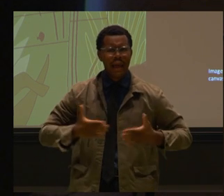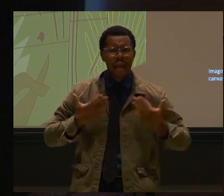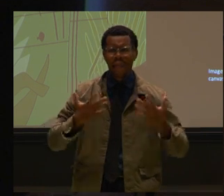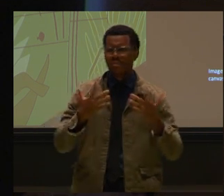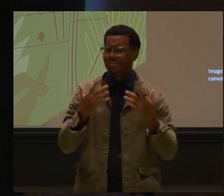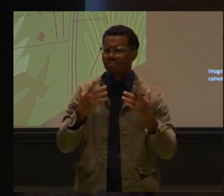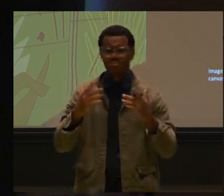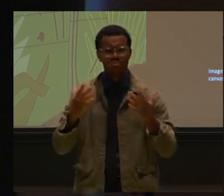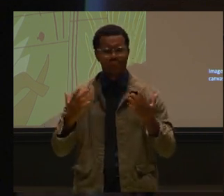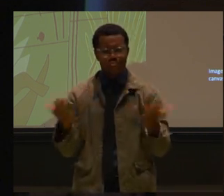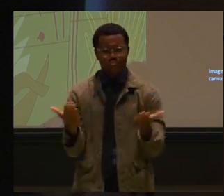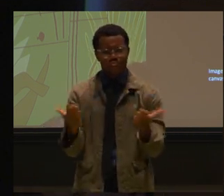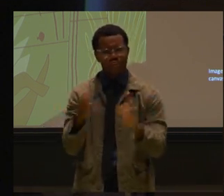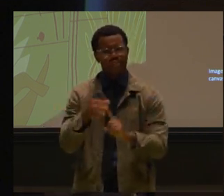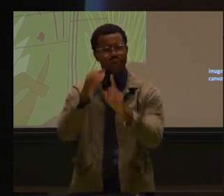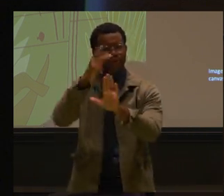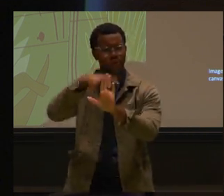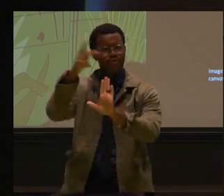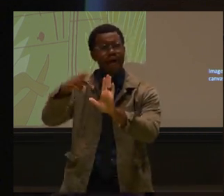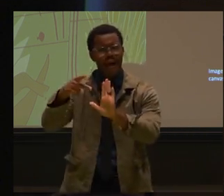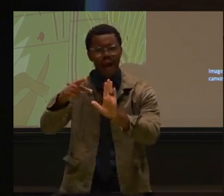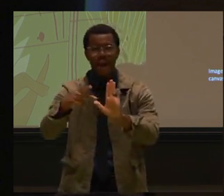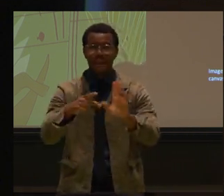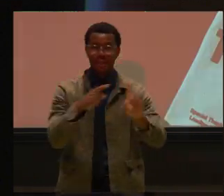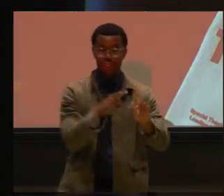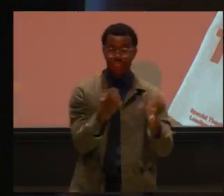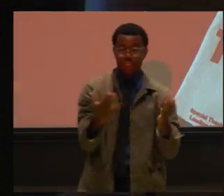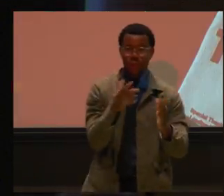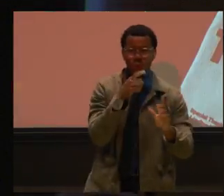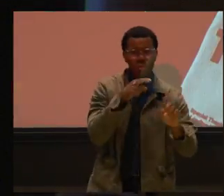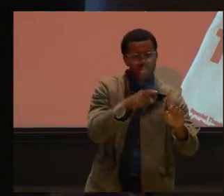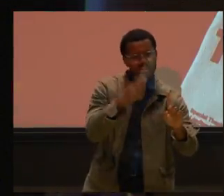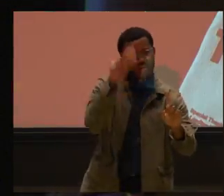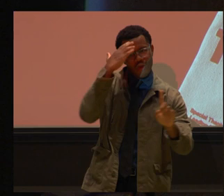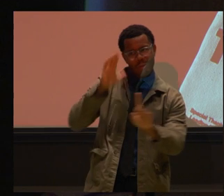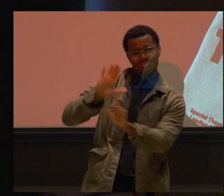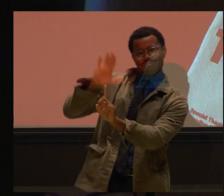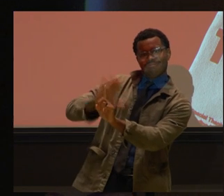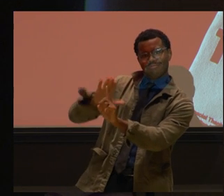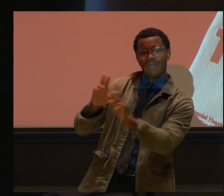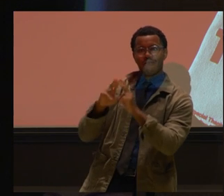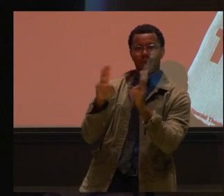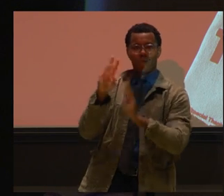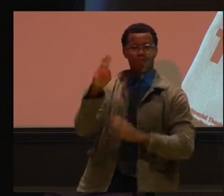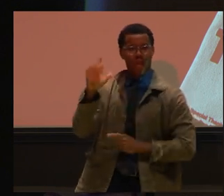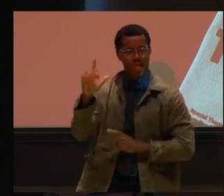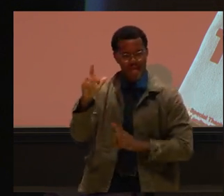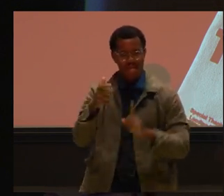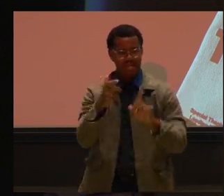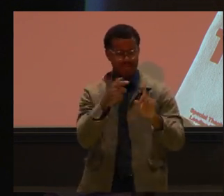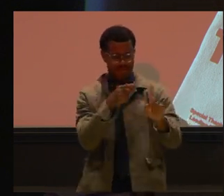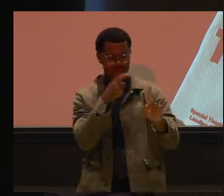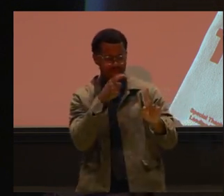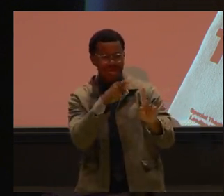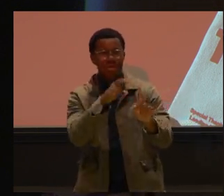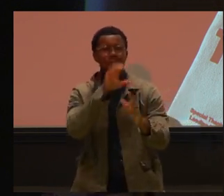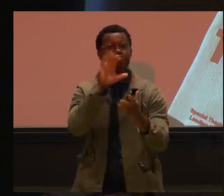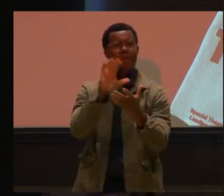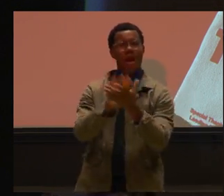because it includes someone who knows Quinn just a bit better than almost anybody else, and that is his accomplished wife,